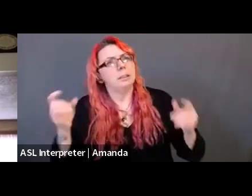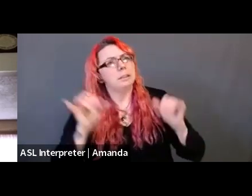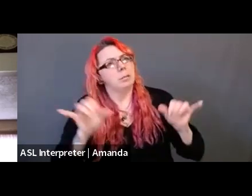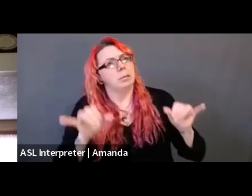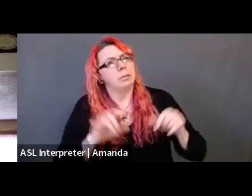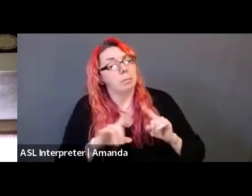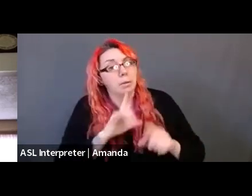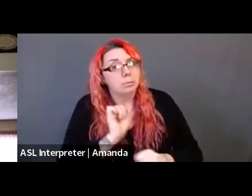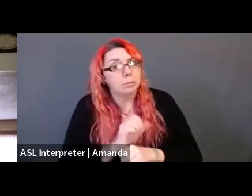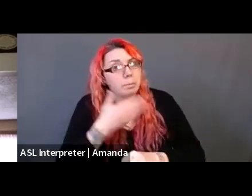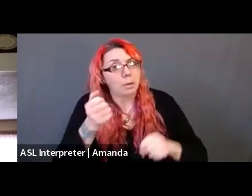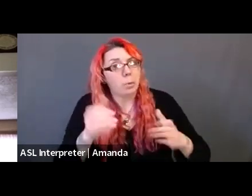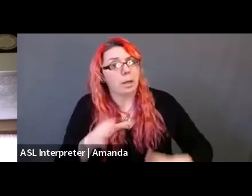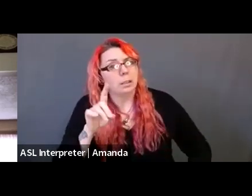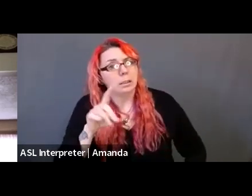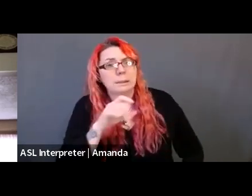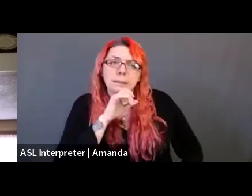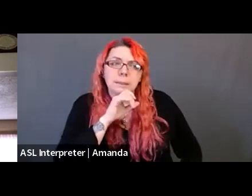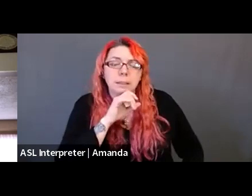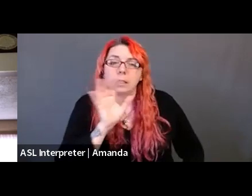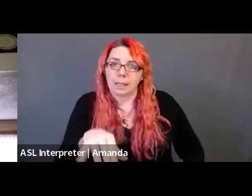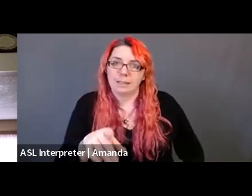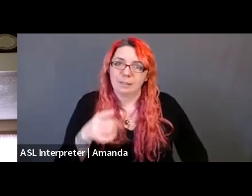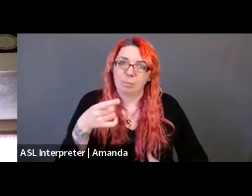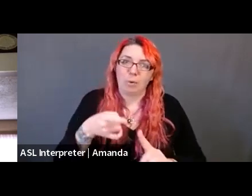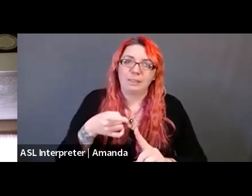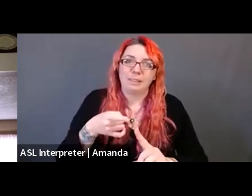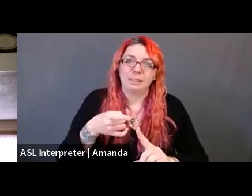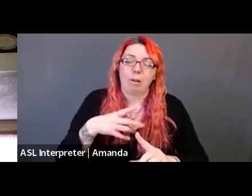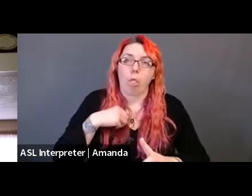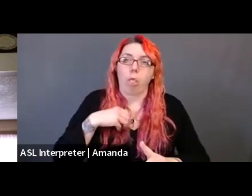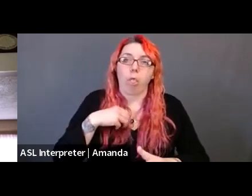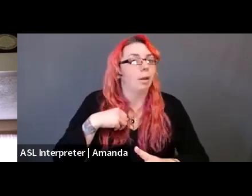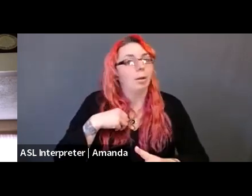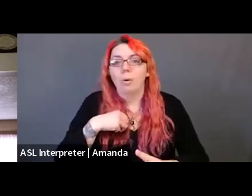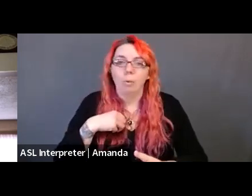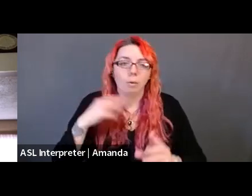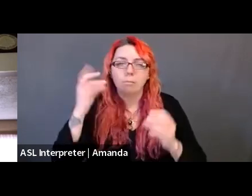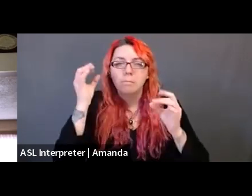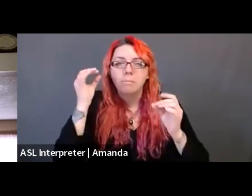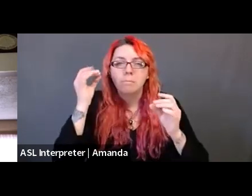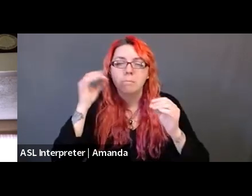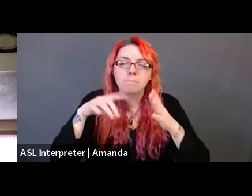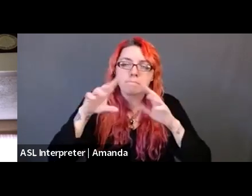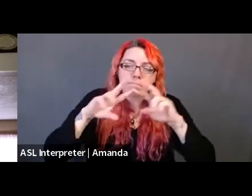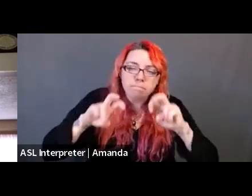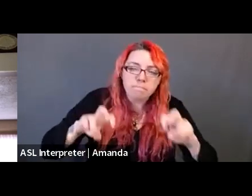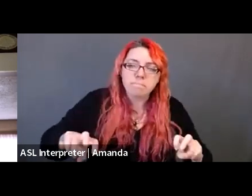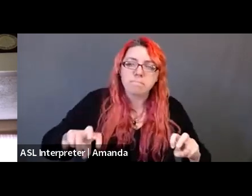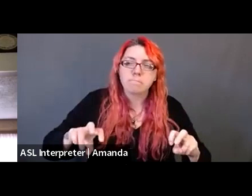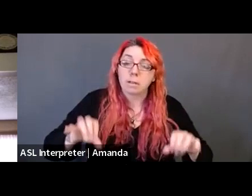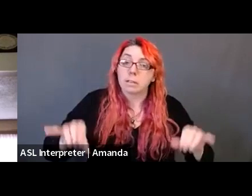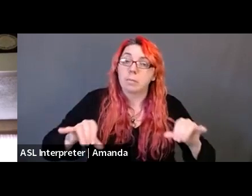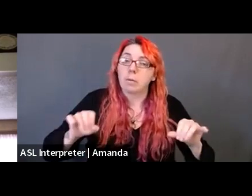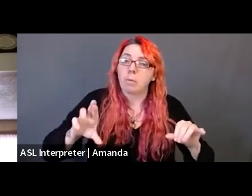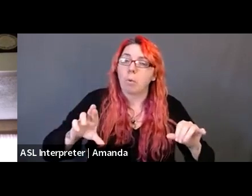different comfort levels with engaging with these issues. That's making sense to folks. And so some of the ways that